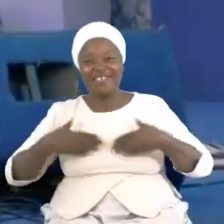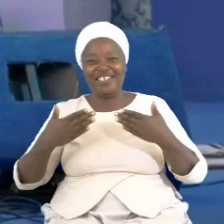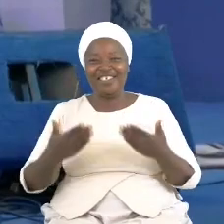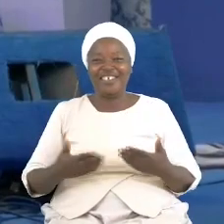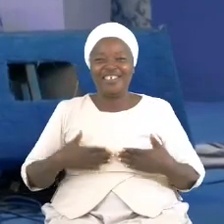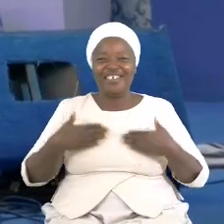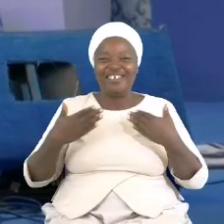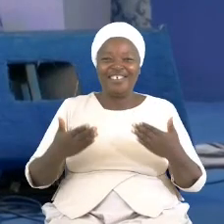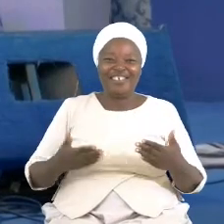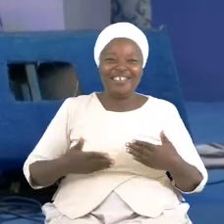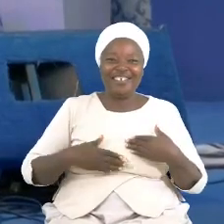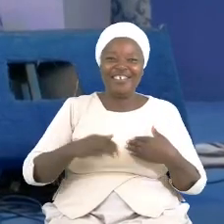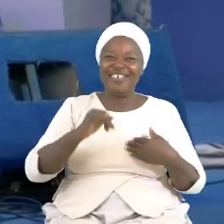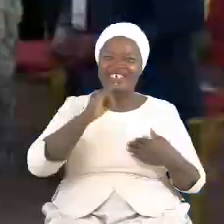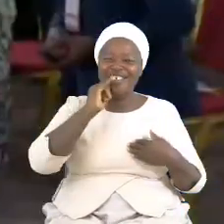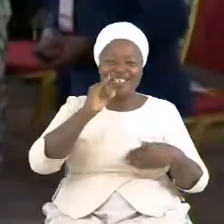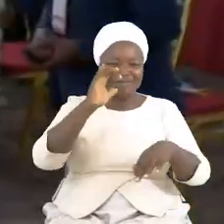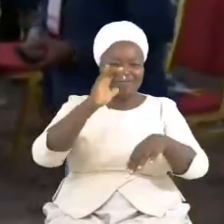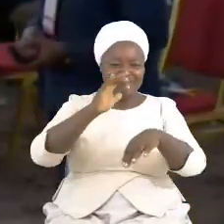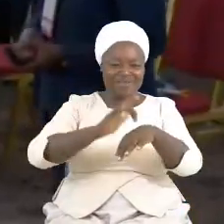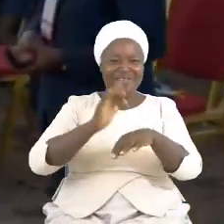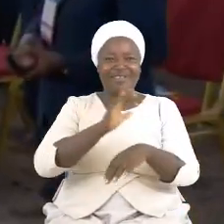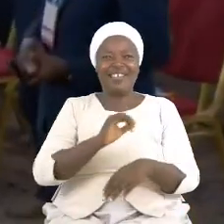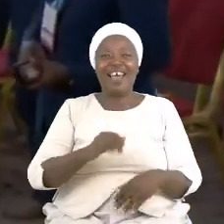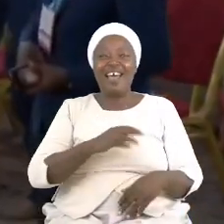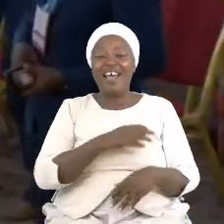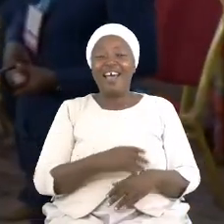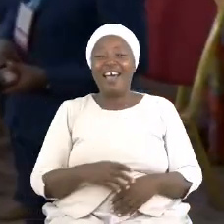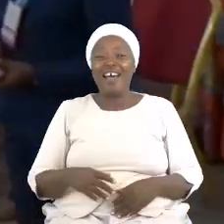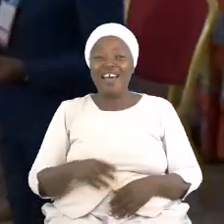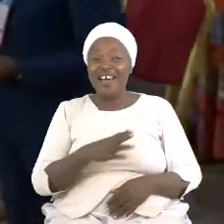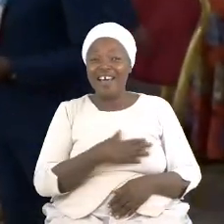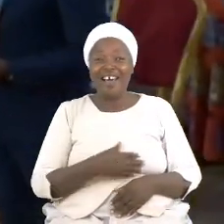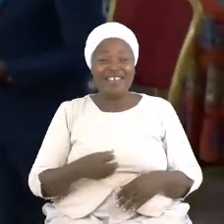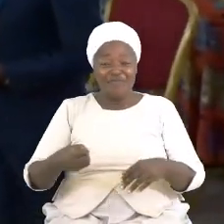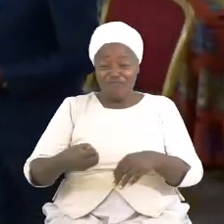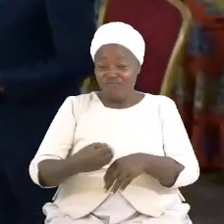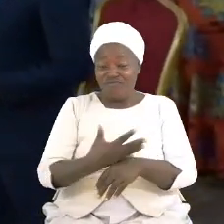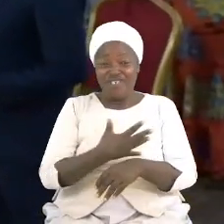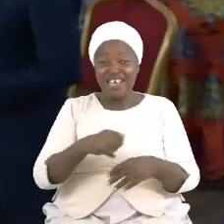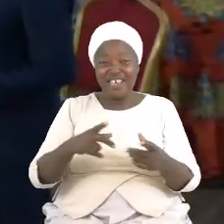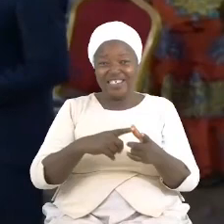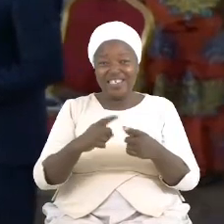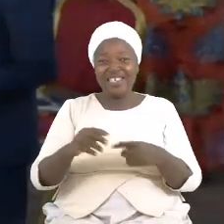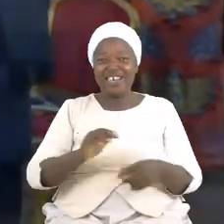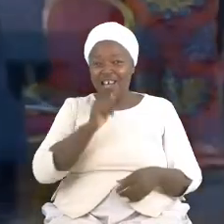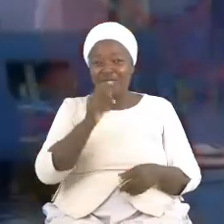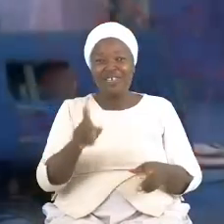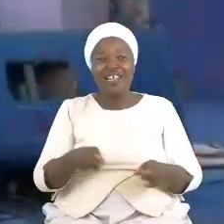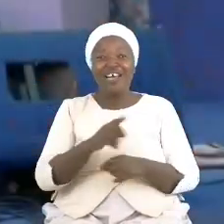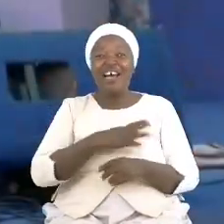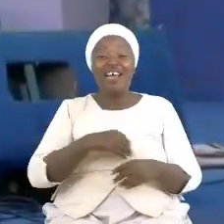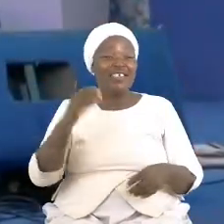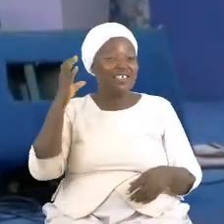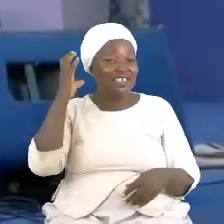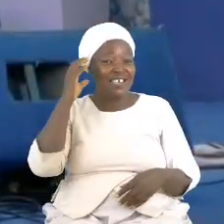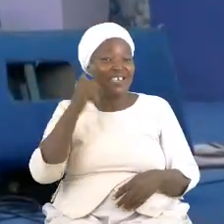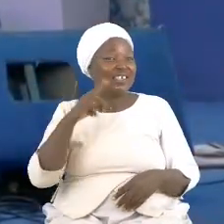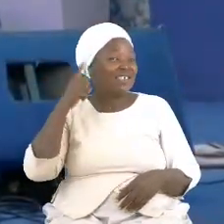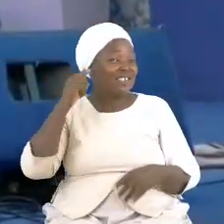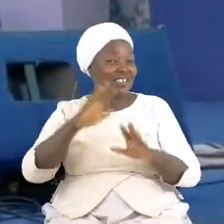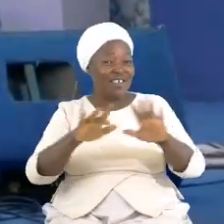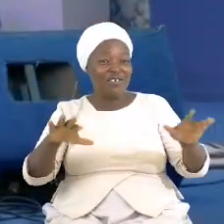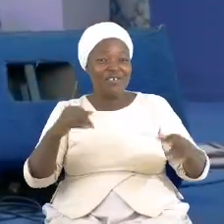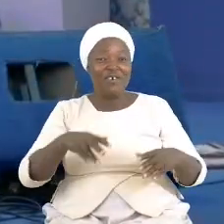is contagious. And as I hear the sound of joy over there, it lifts up